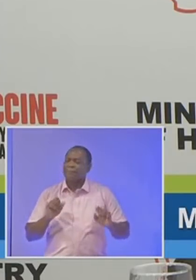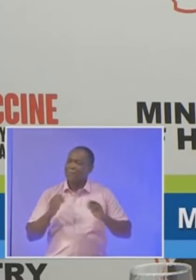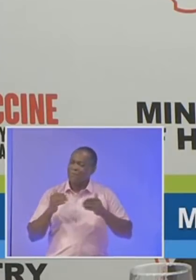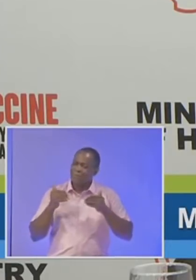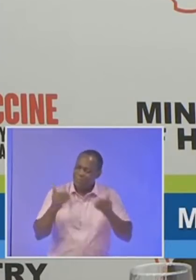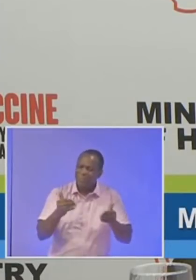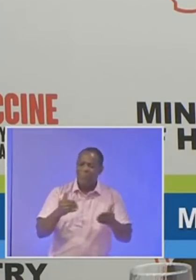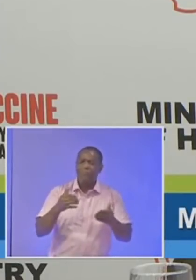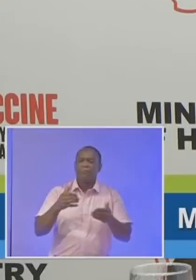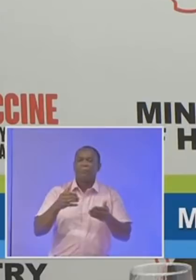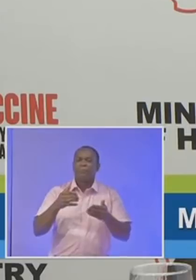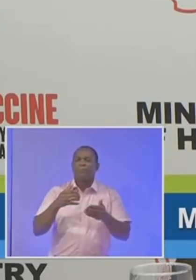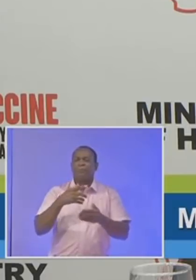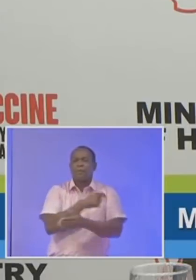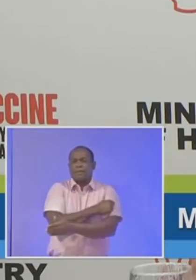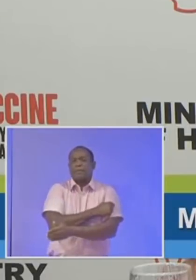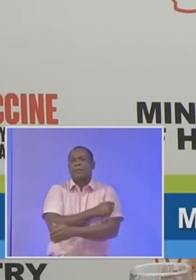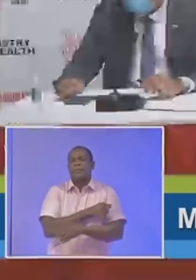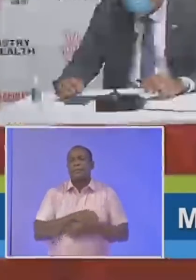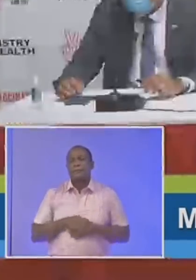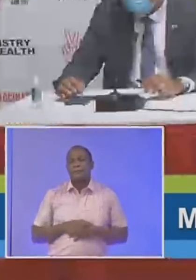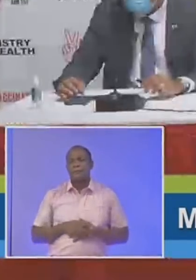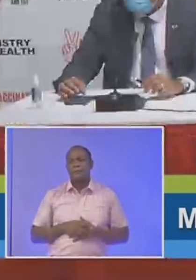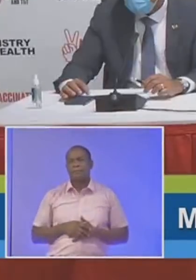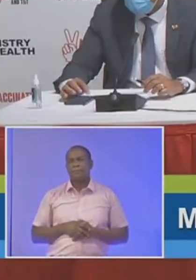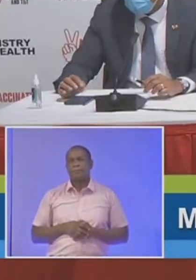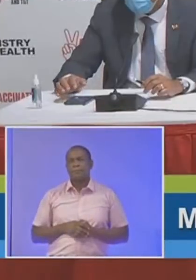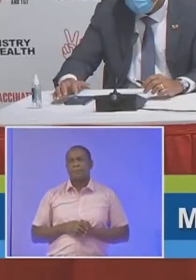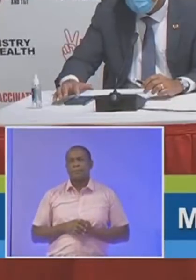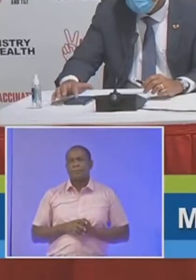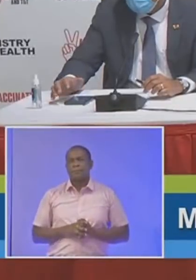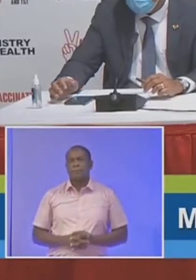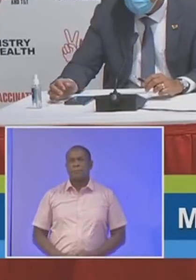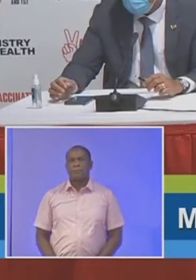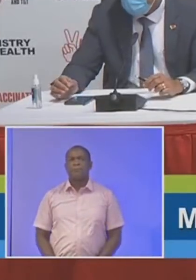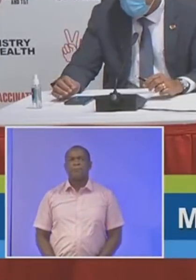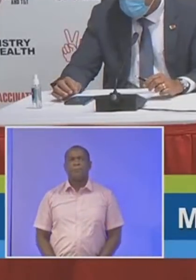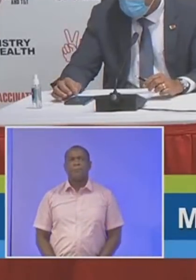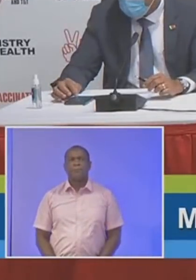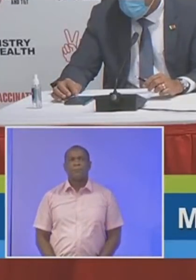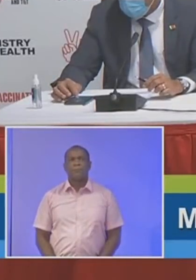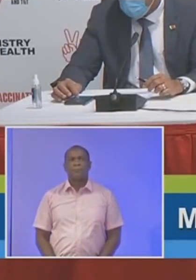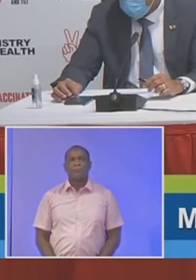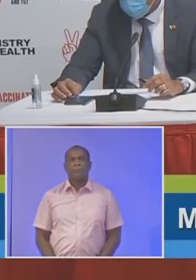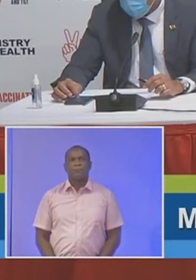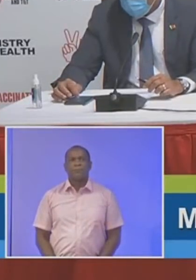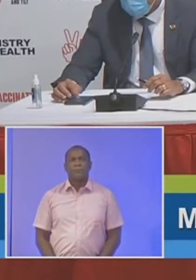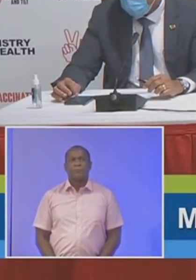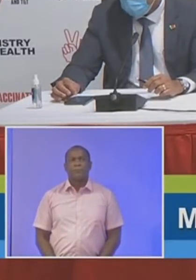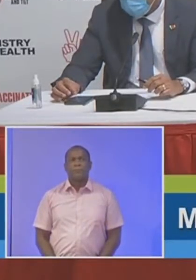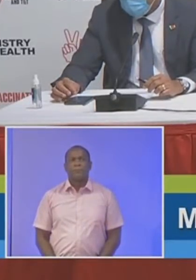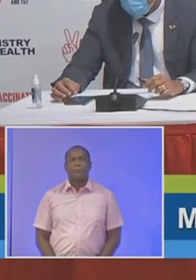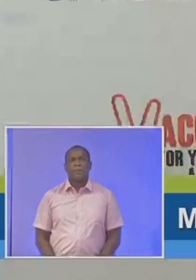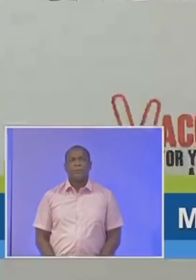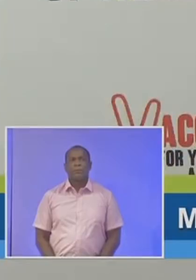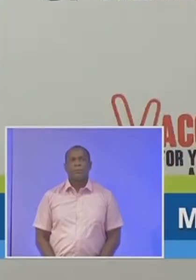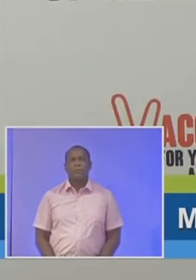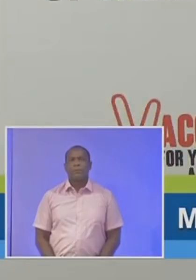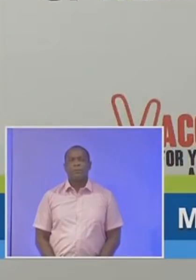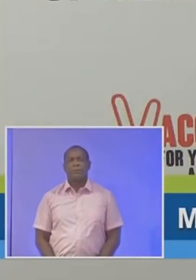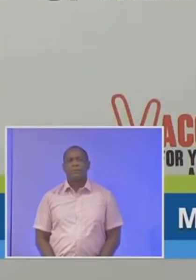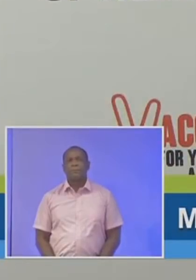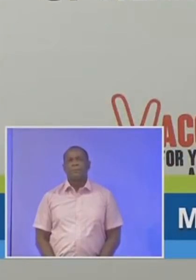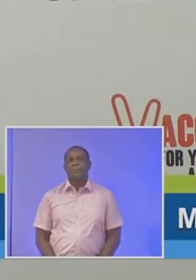simply get vaccinated. Thank you very much, Candice. Thank you very much, Minister. And we go now into the question and answer segment.